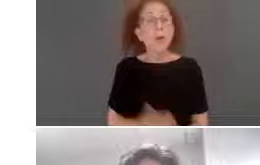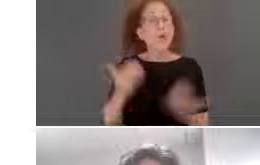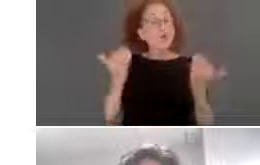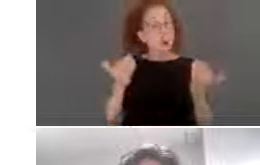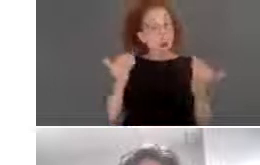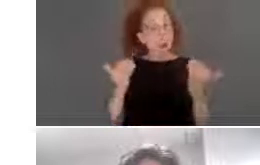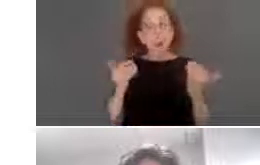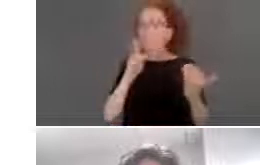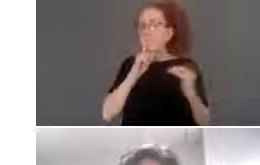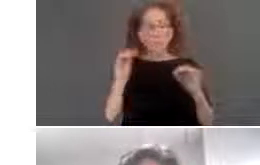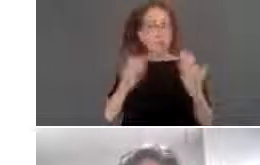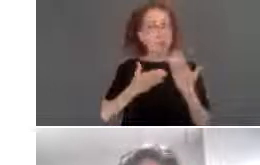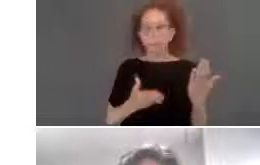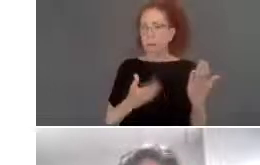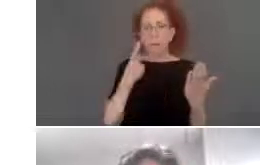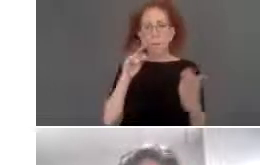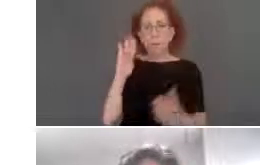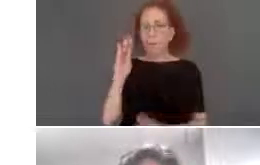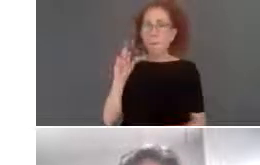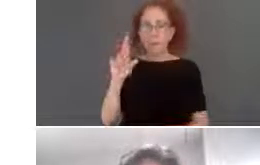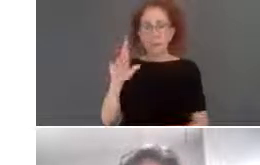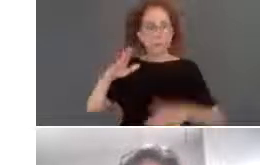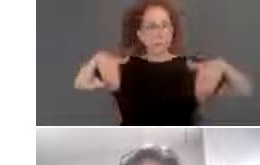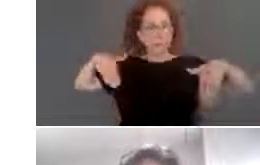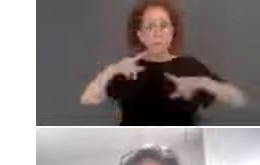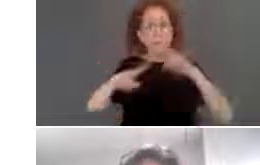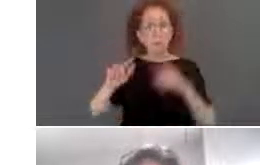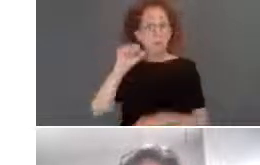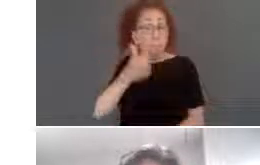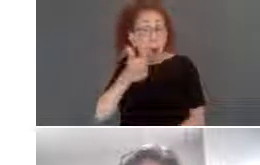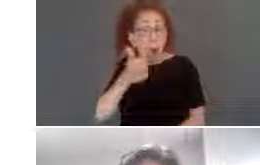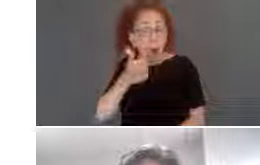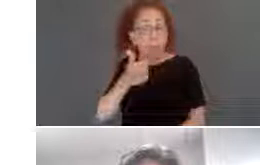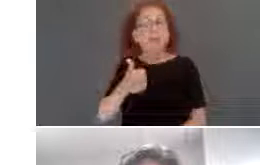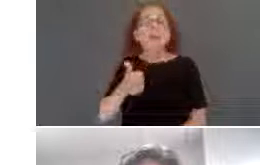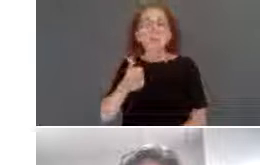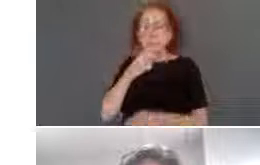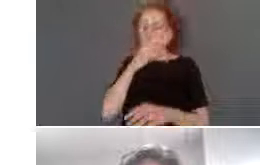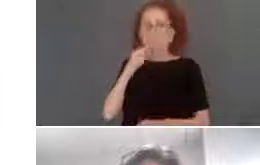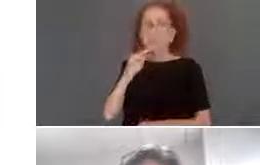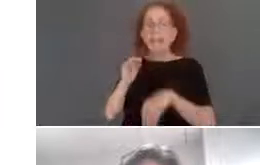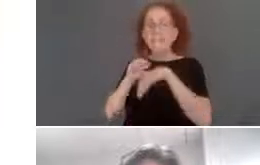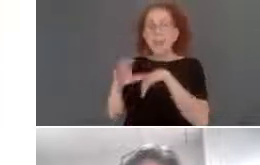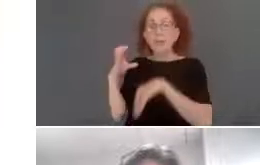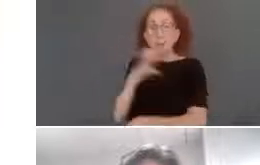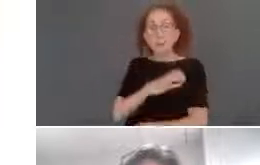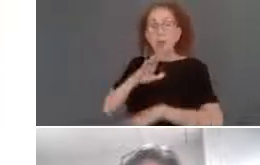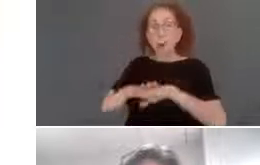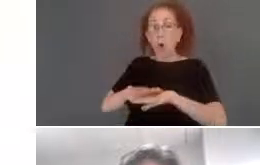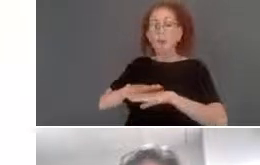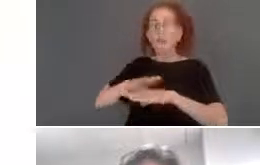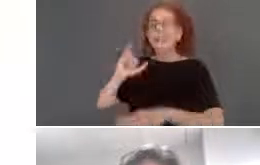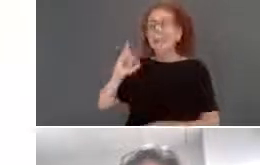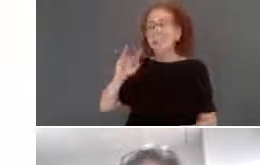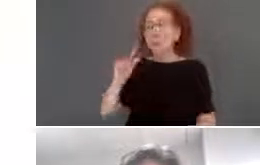current recommendation for a booster shot, but tomorrow, the Advisory Committee on Immunization Practices